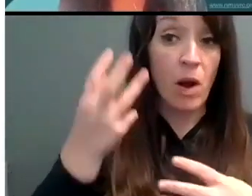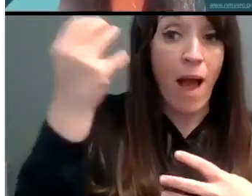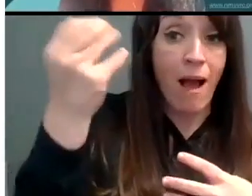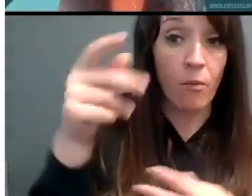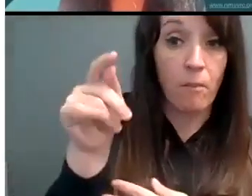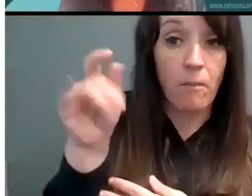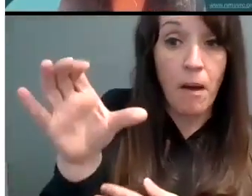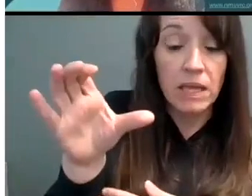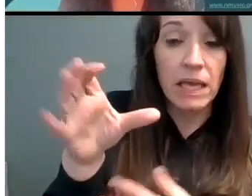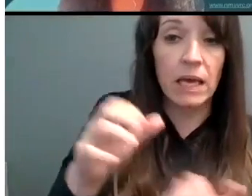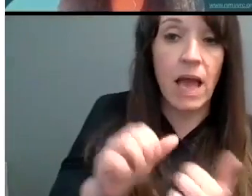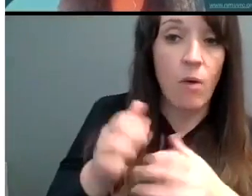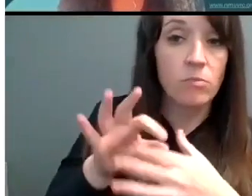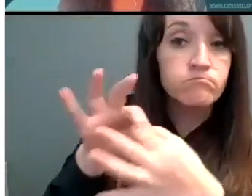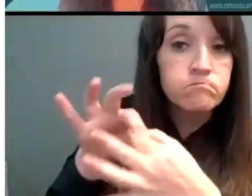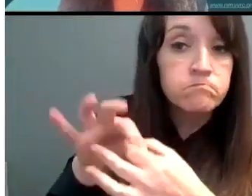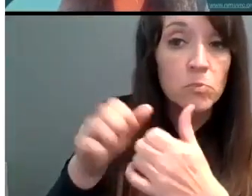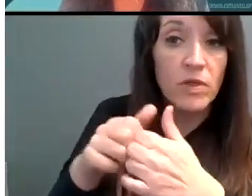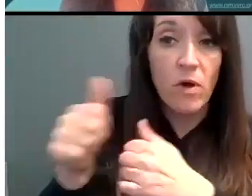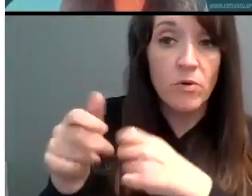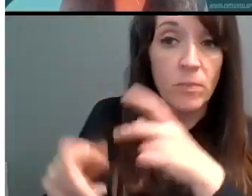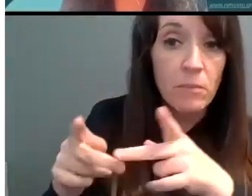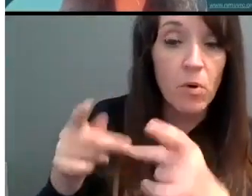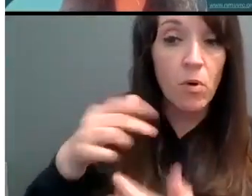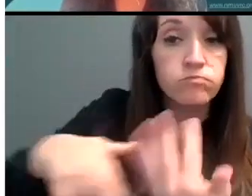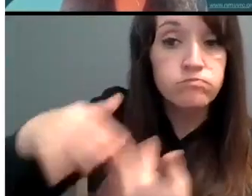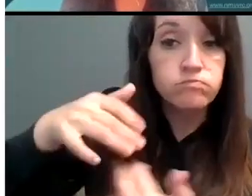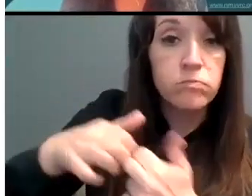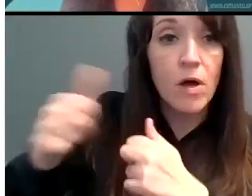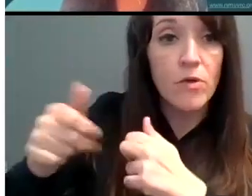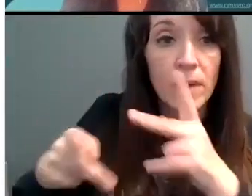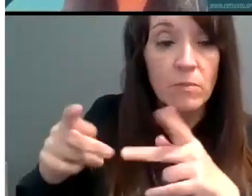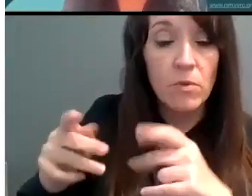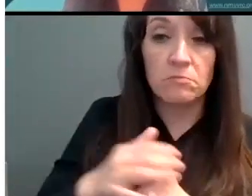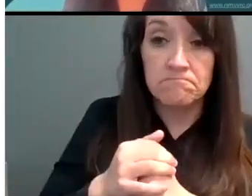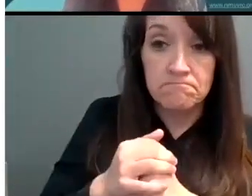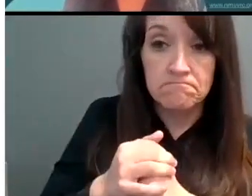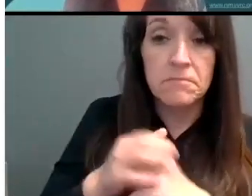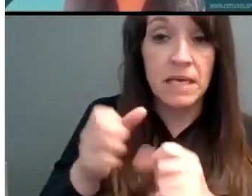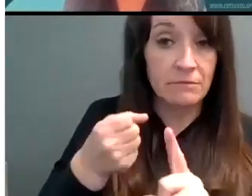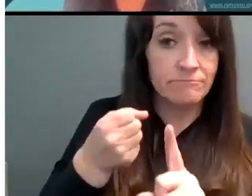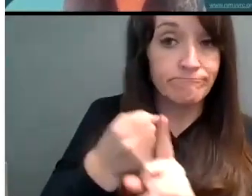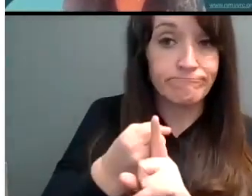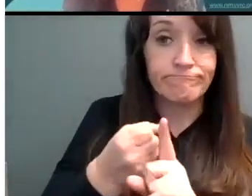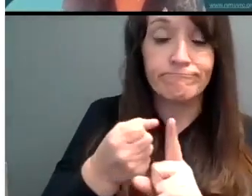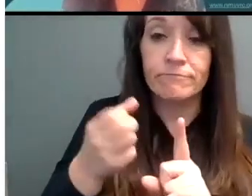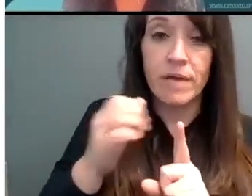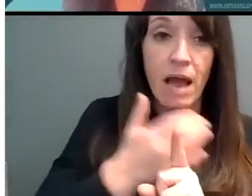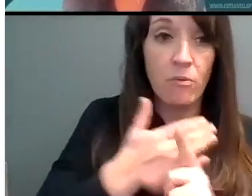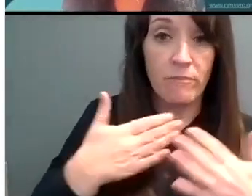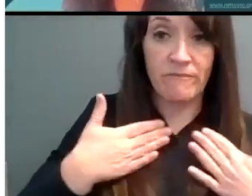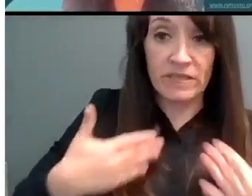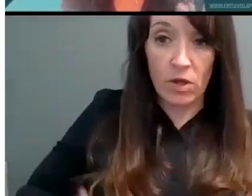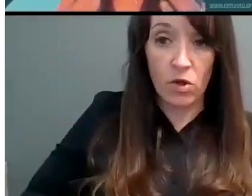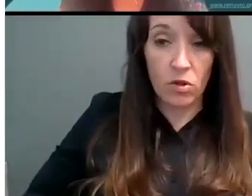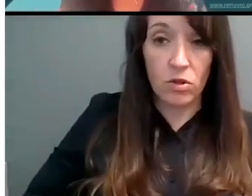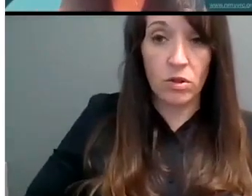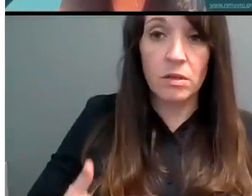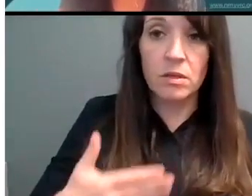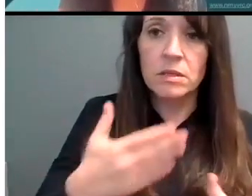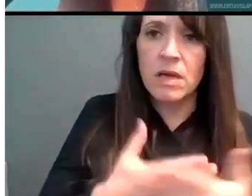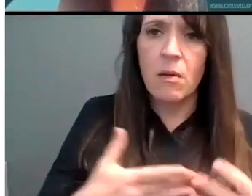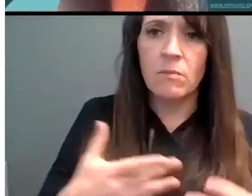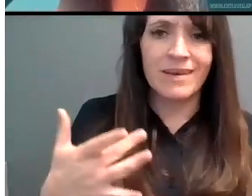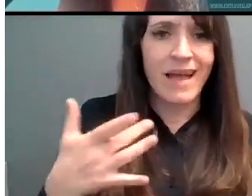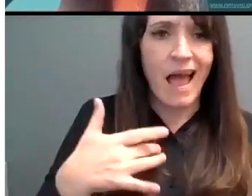and behave around other people. It can impact us physically. Some folks report more